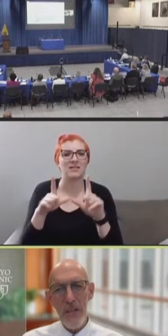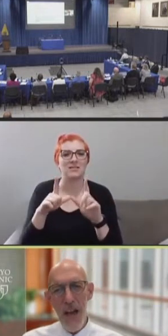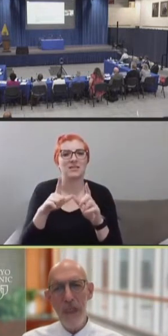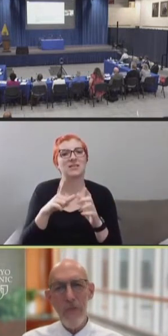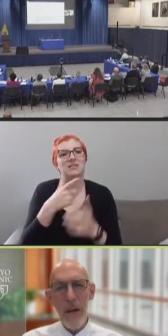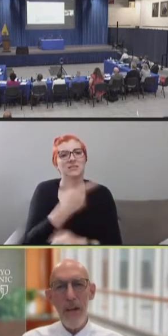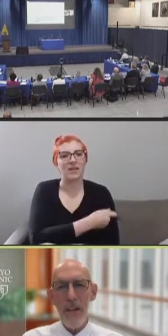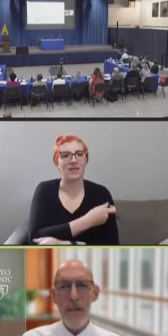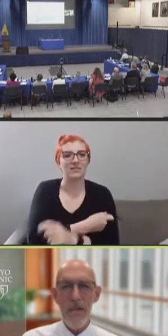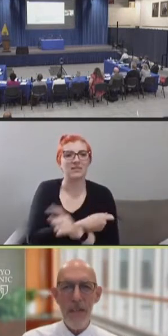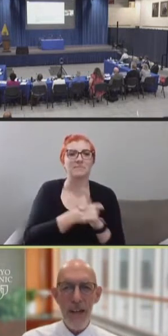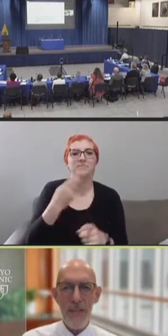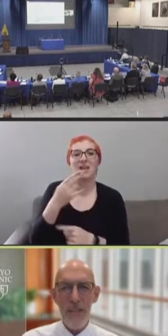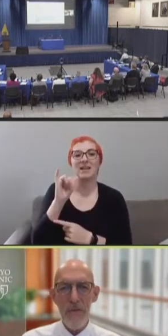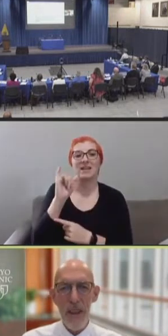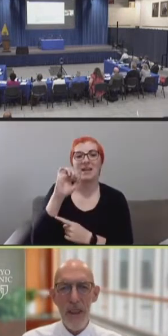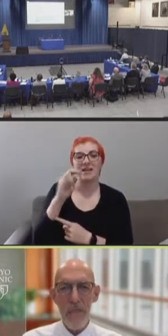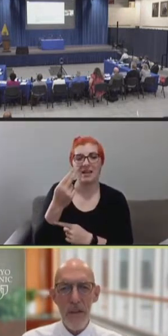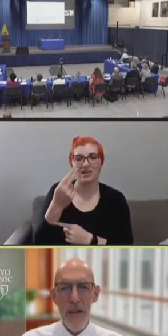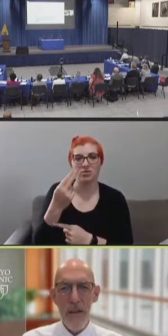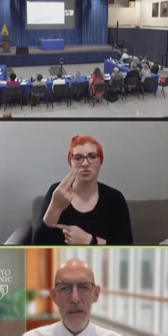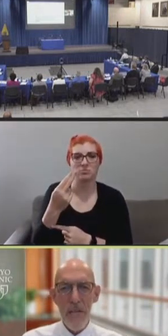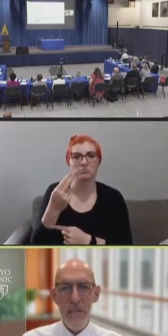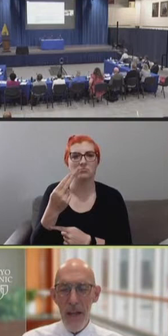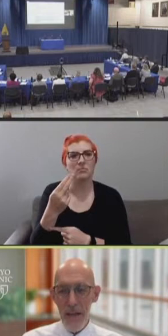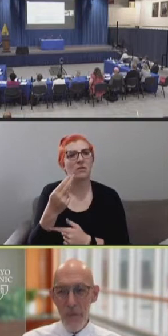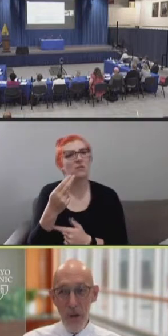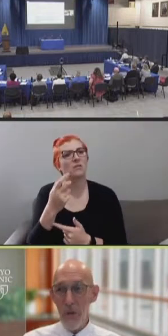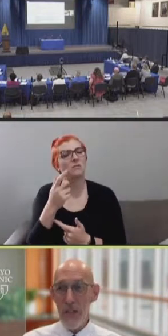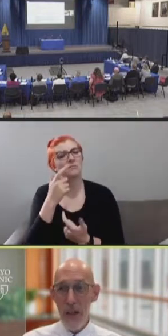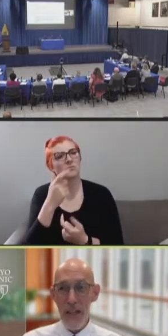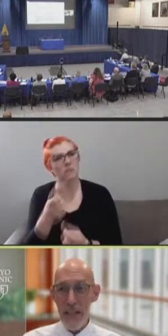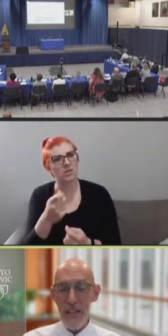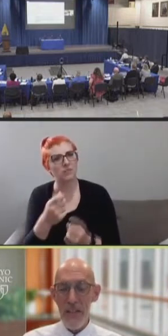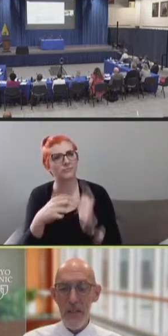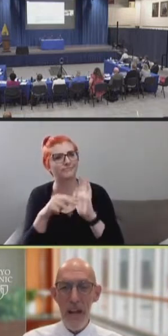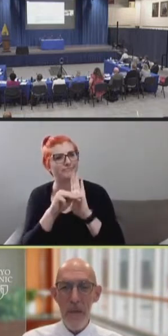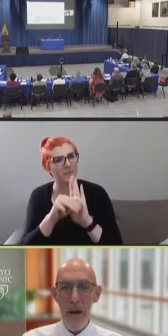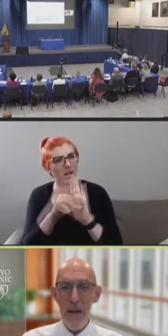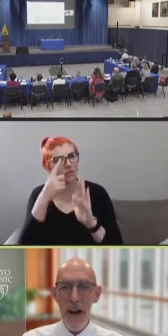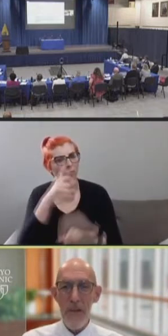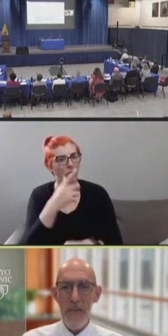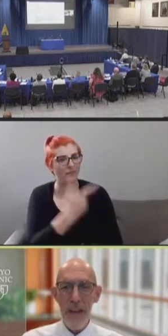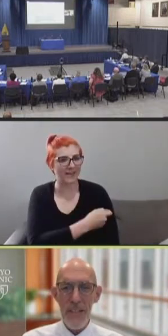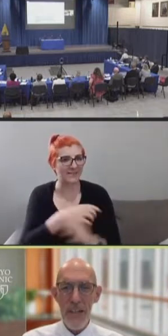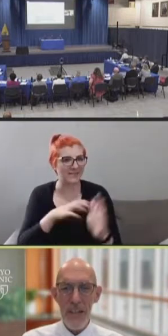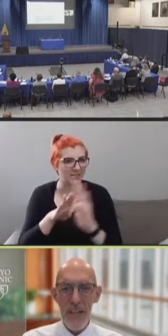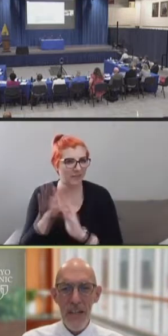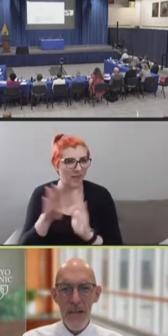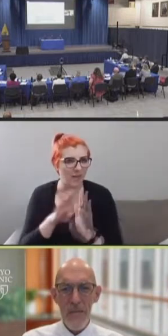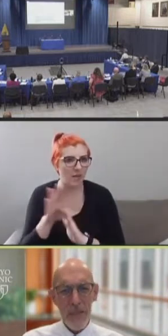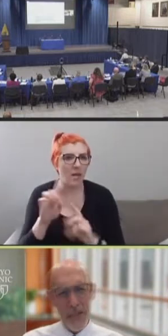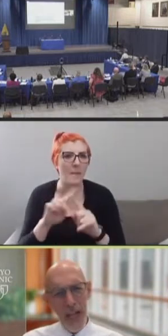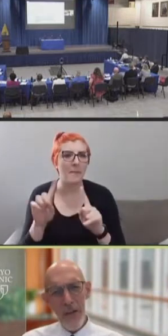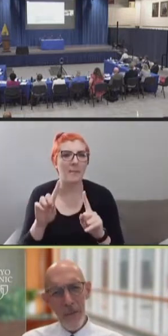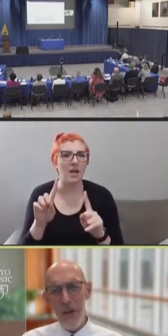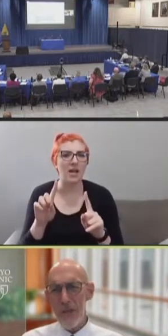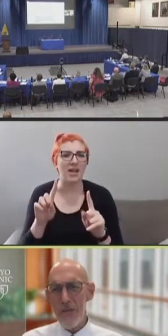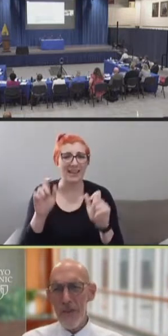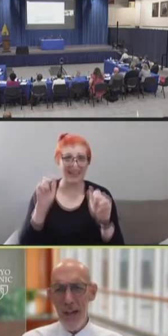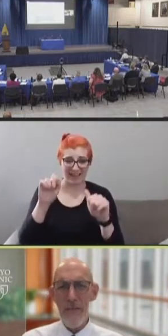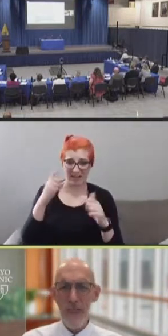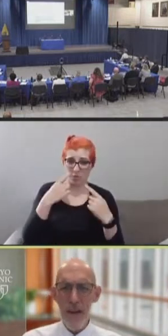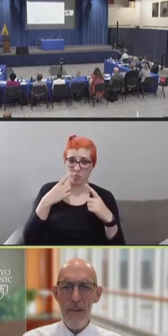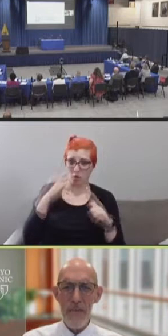proposes a novel paradigm in vaccine development. And we're only talking in this grant about viral vaccines. But can it work